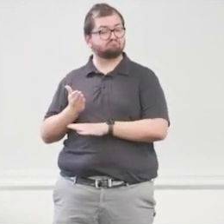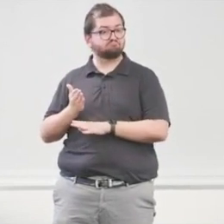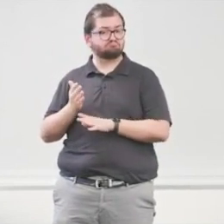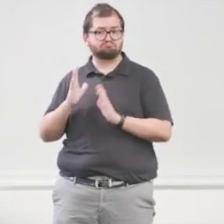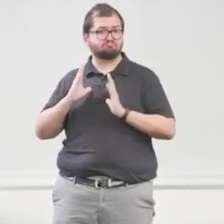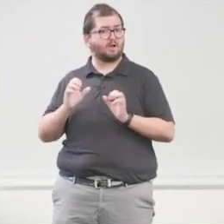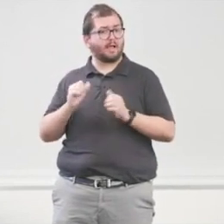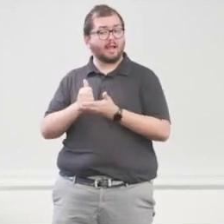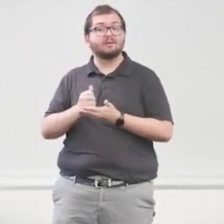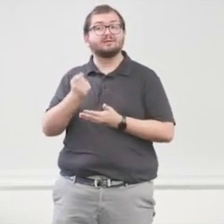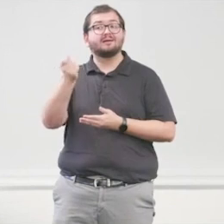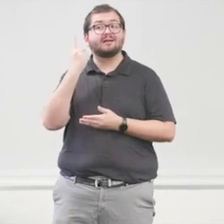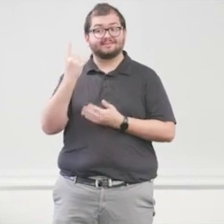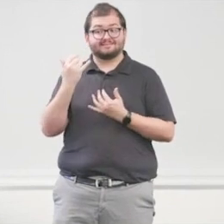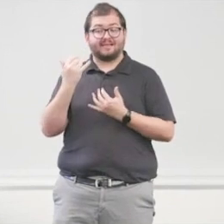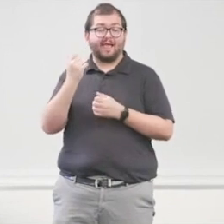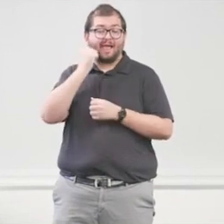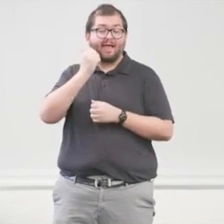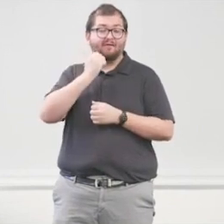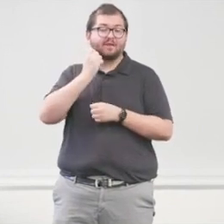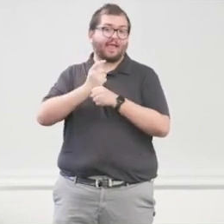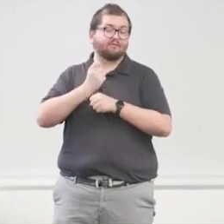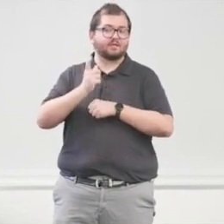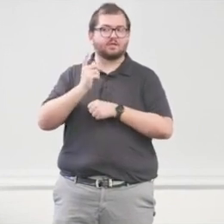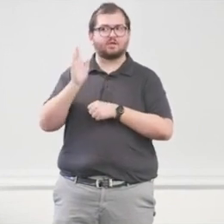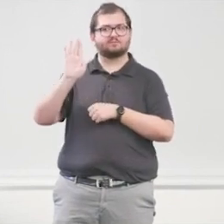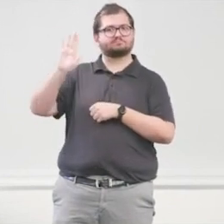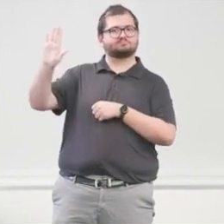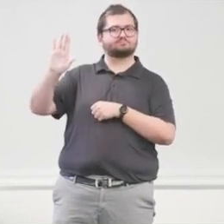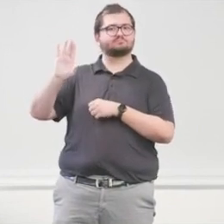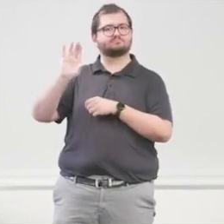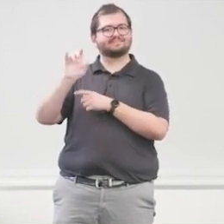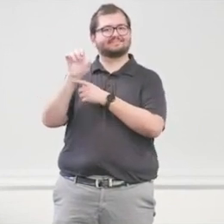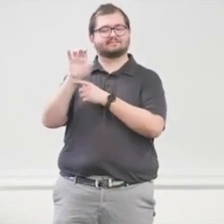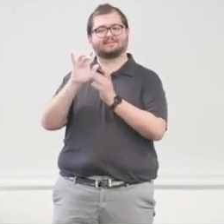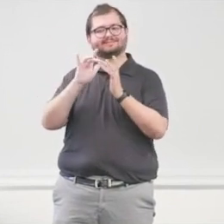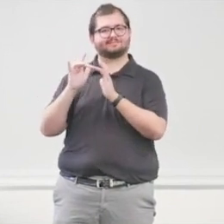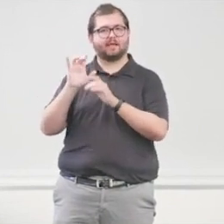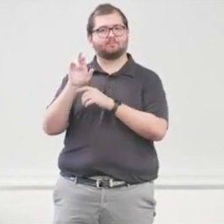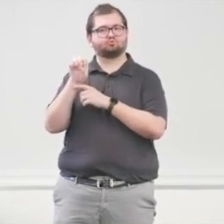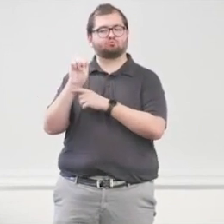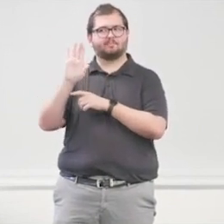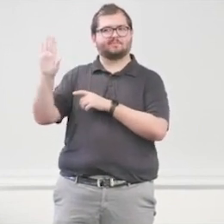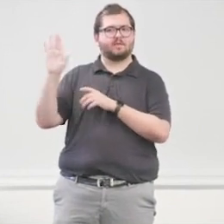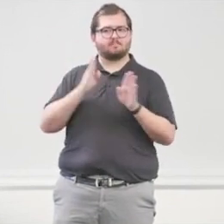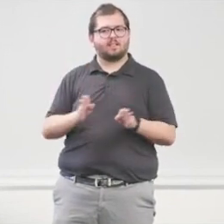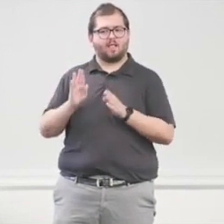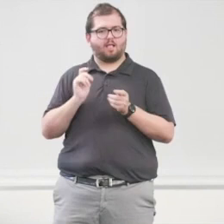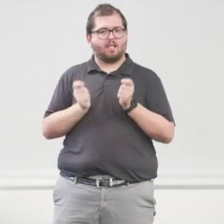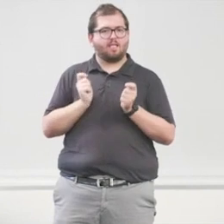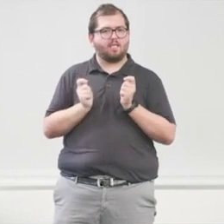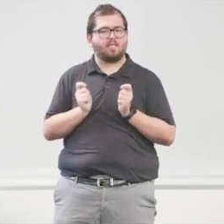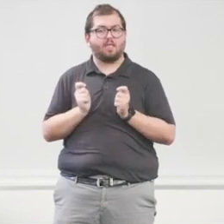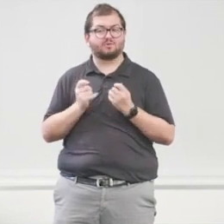ago or even 2 years ago. So it has to be updated, and it's a living document, and so we can help you with that as well. That's a really great point. And I'll just add,